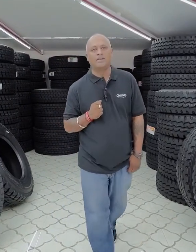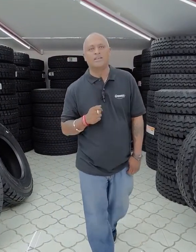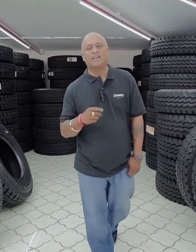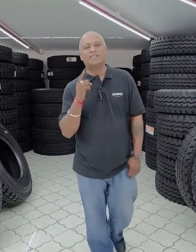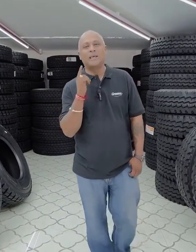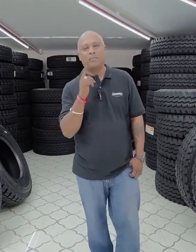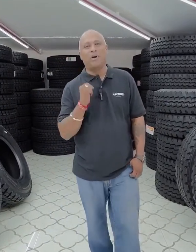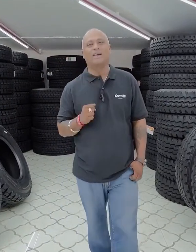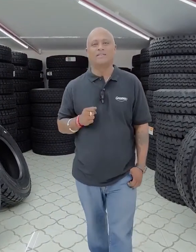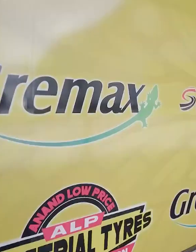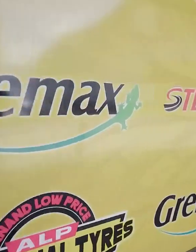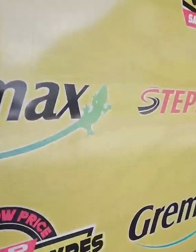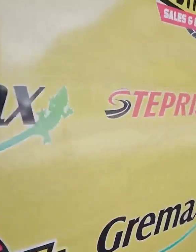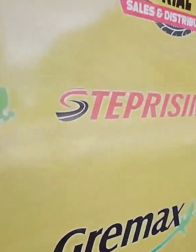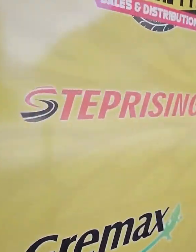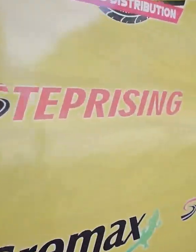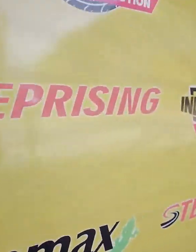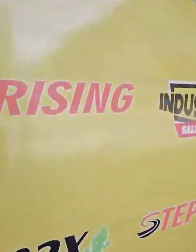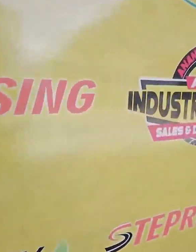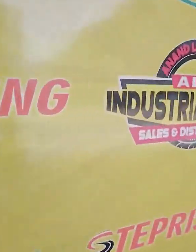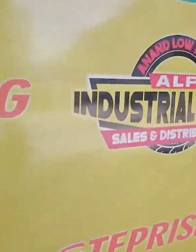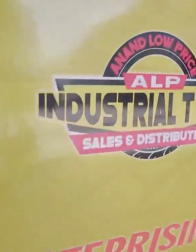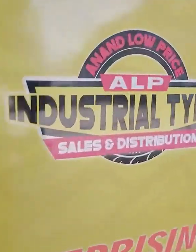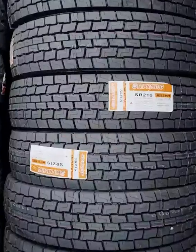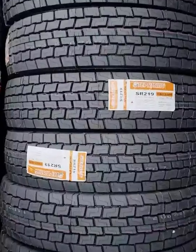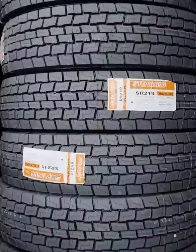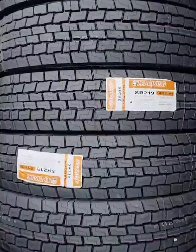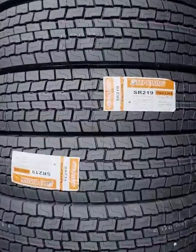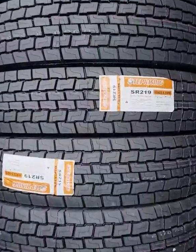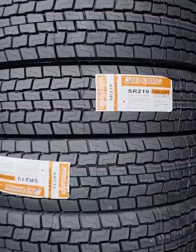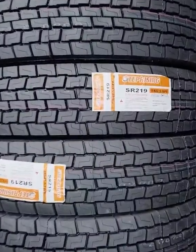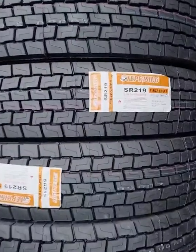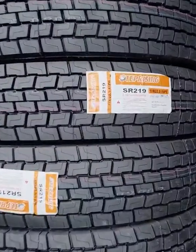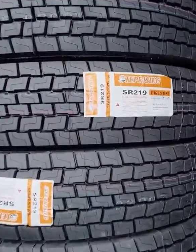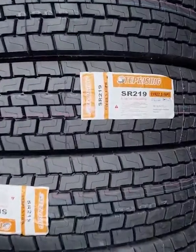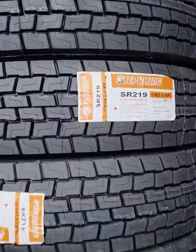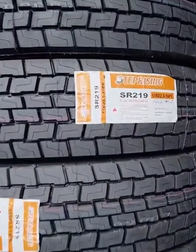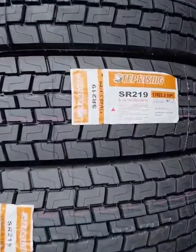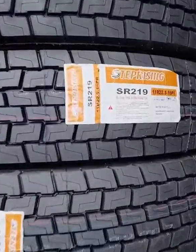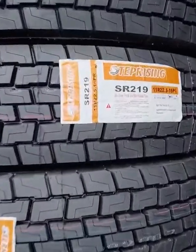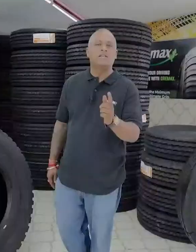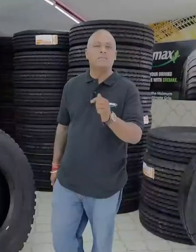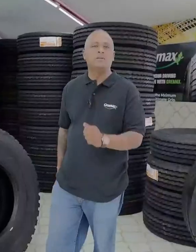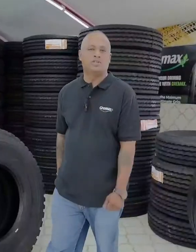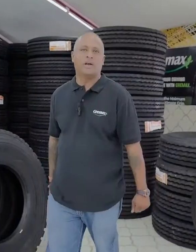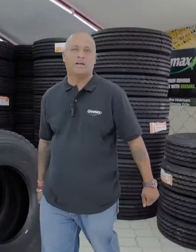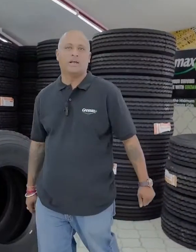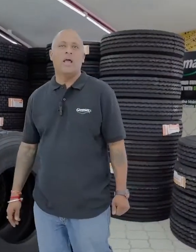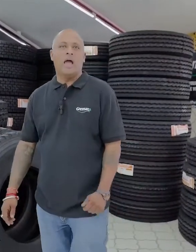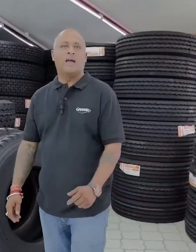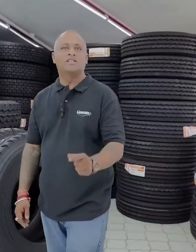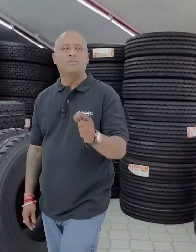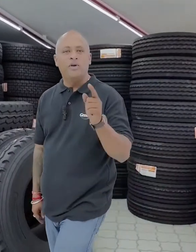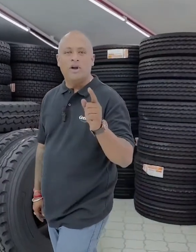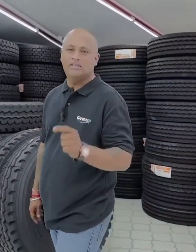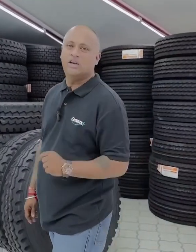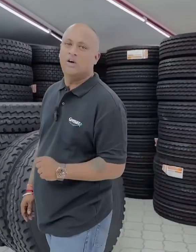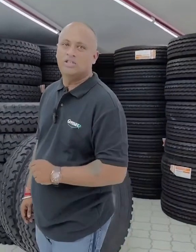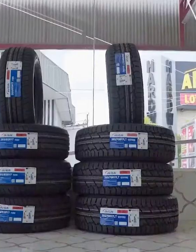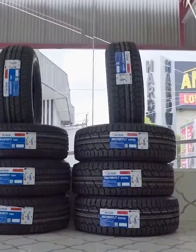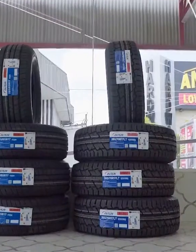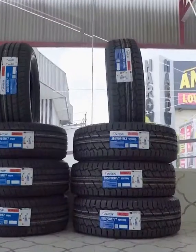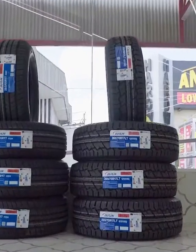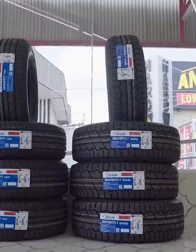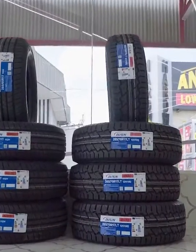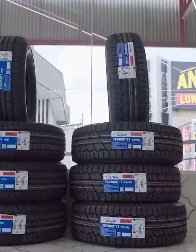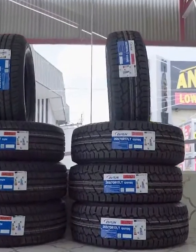tire brands, StepRyzen, Grimax, and Durum. Unleash the power of StepRyzen, where quality meets strength. Experience the